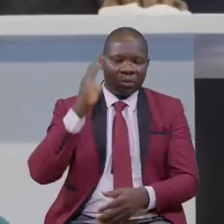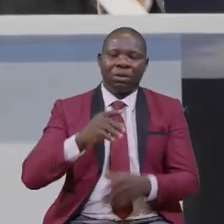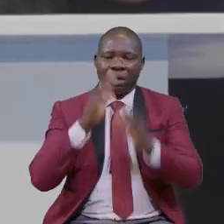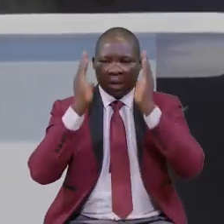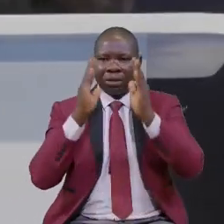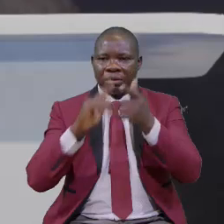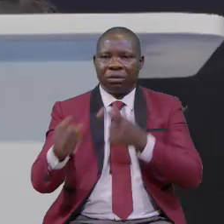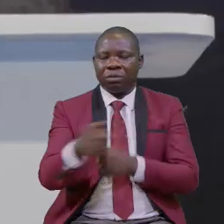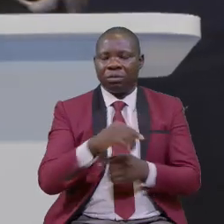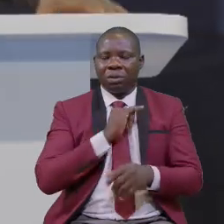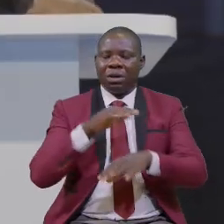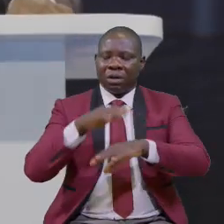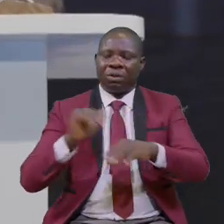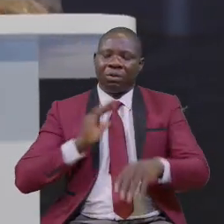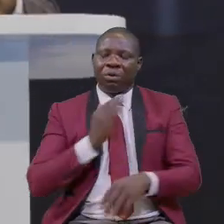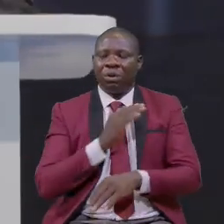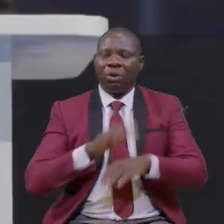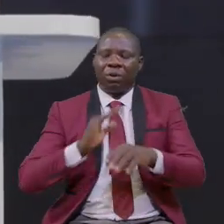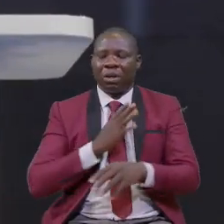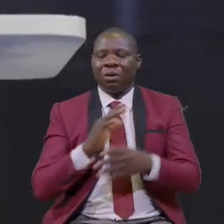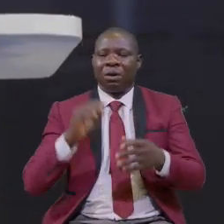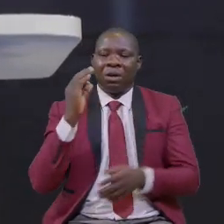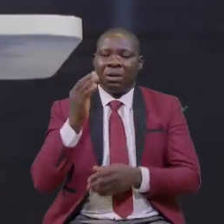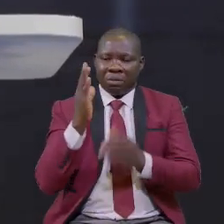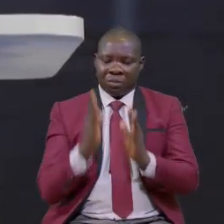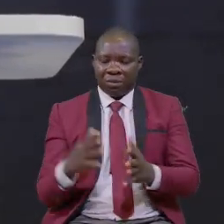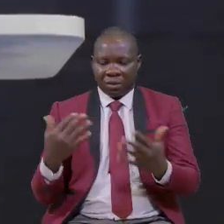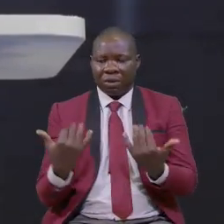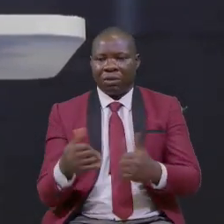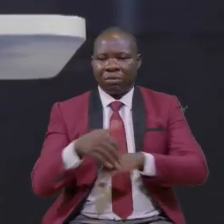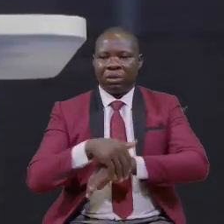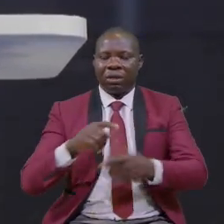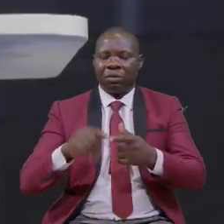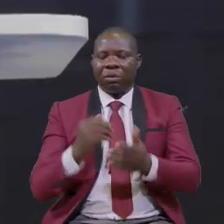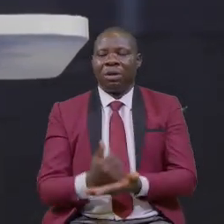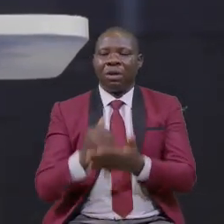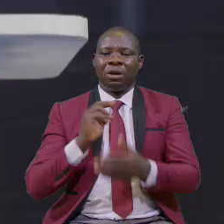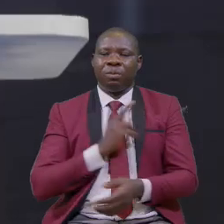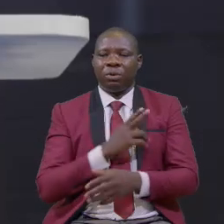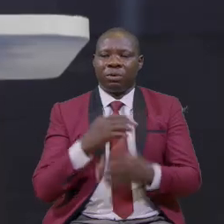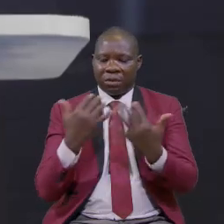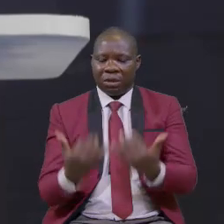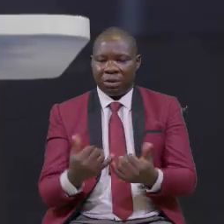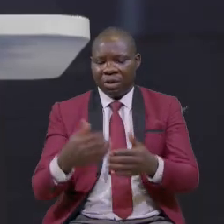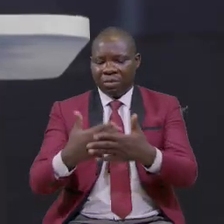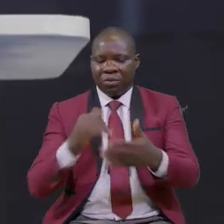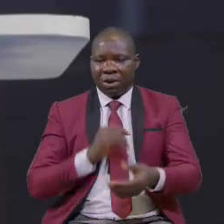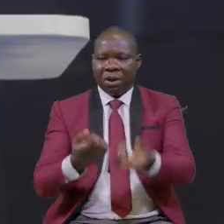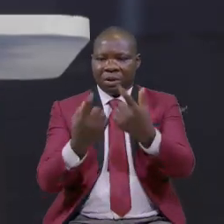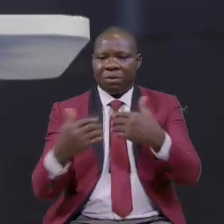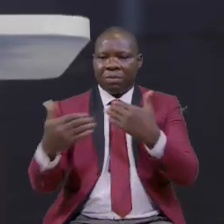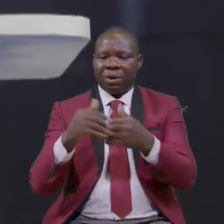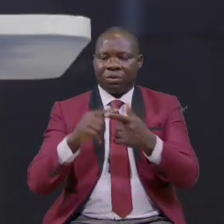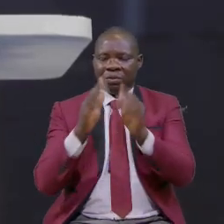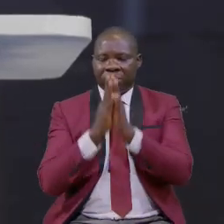on a minister tonight to help us during this time before I come back to pray for your healing.